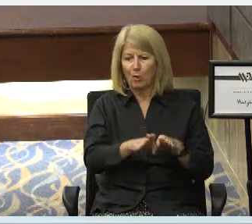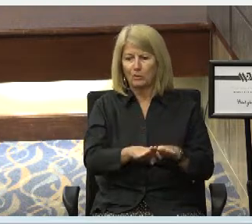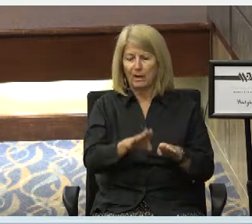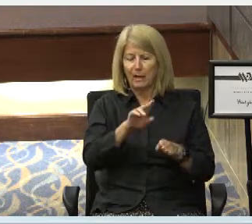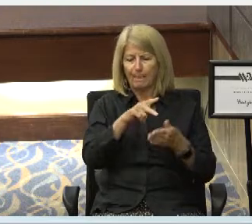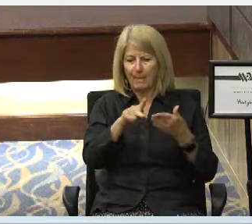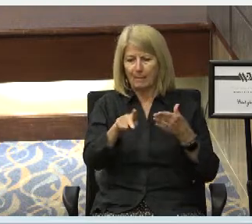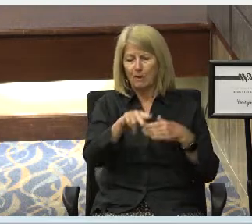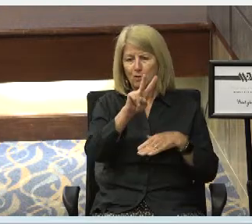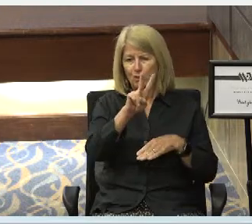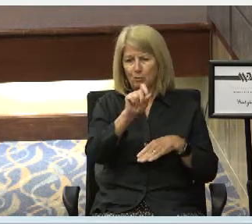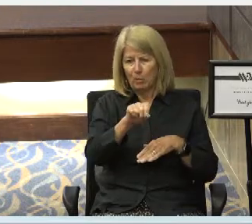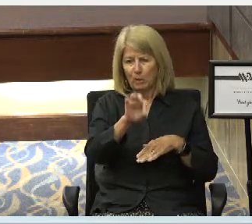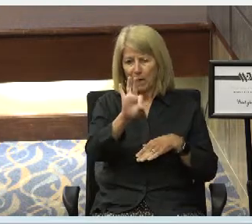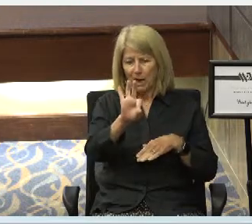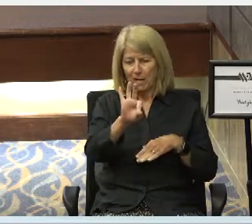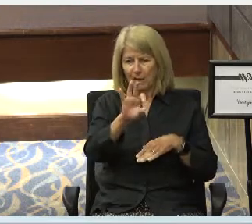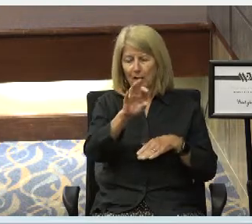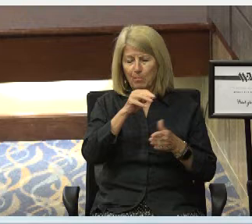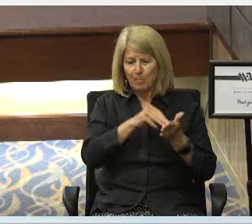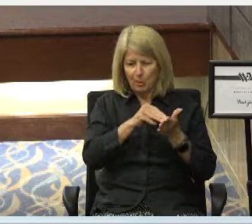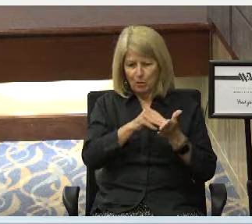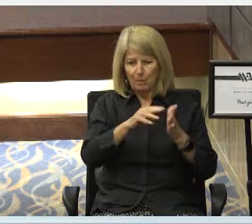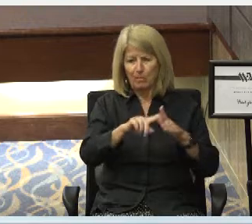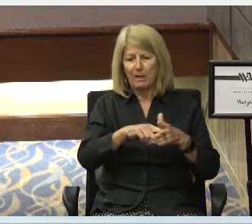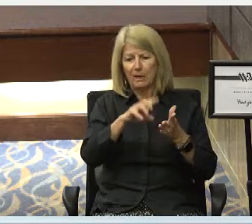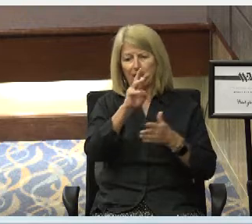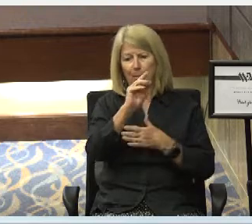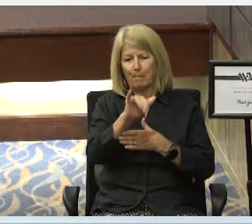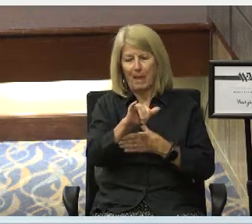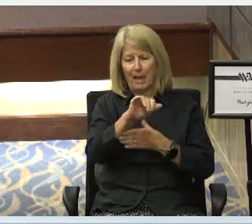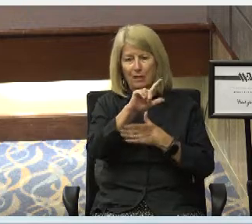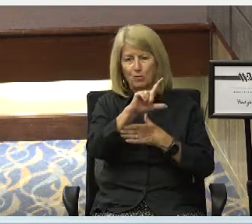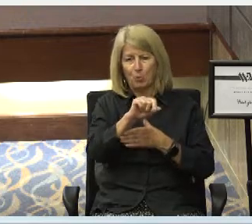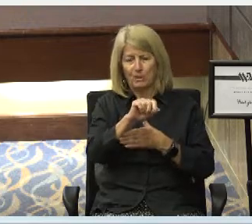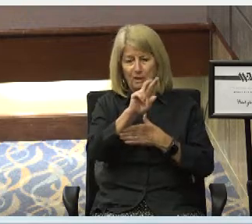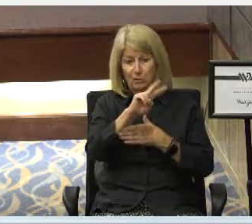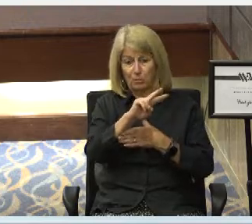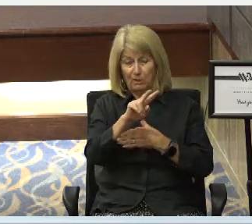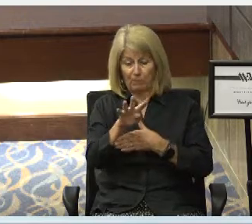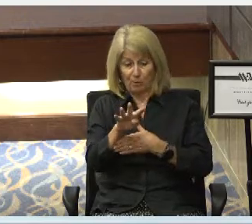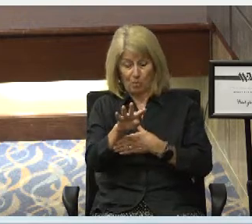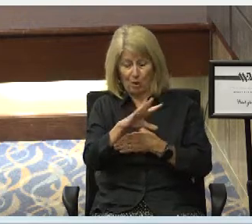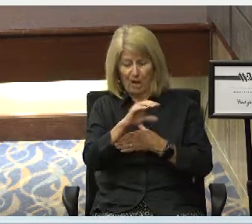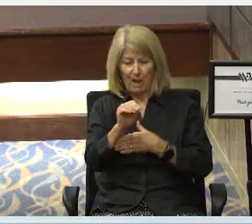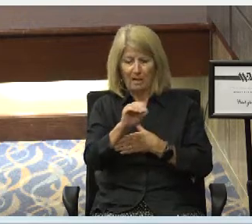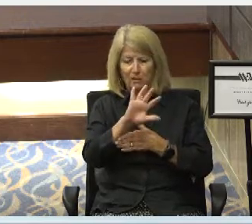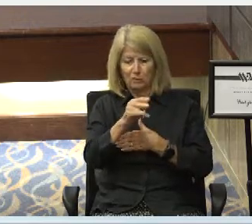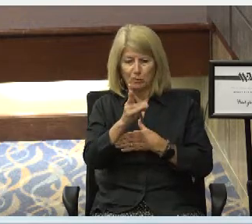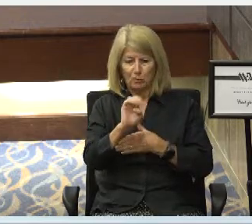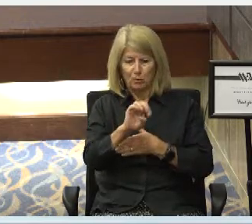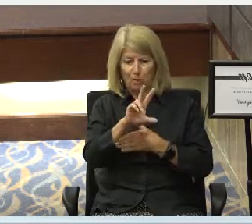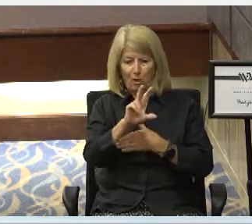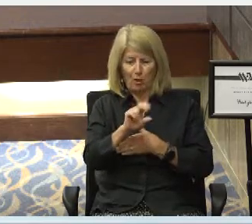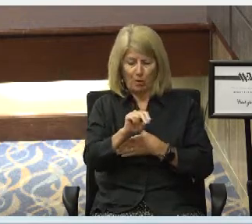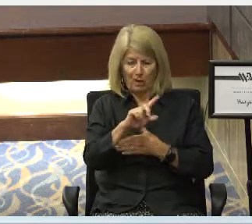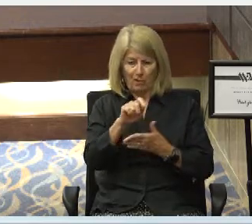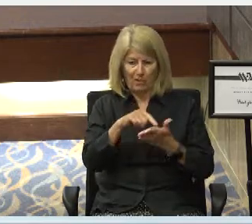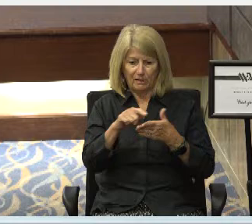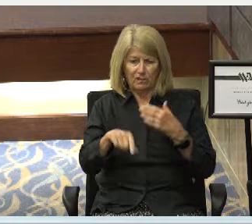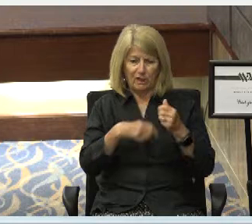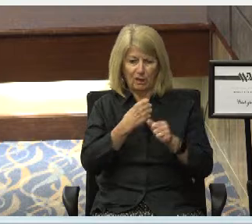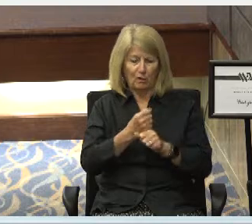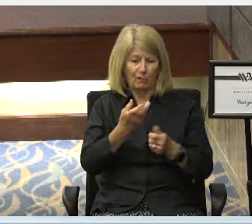2.9 million beginning in May of 2024. The closing is on or before June 30th of this year, and we do